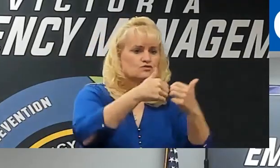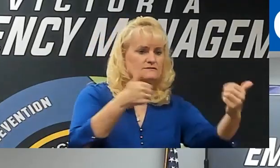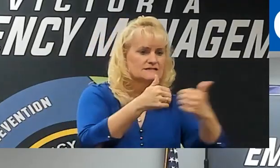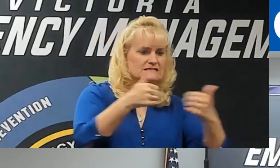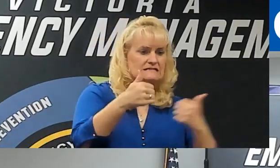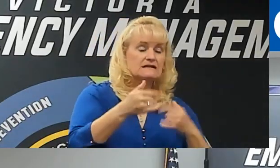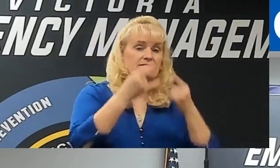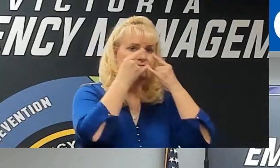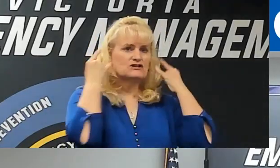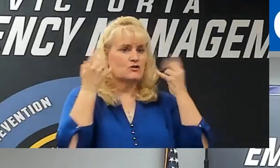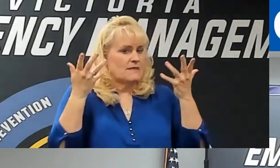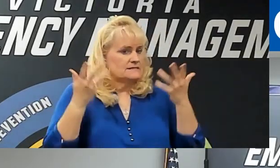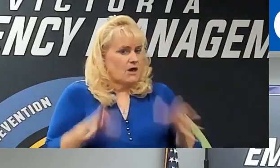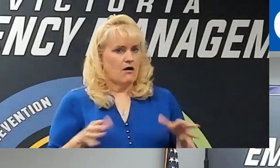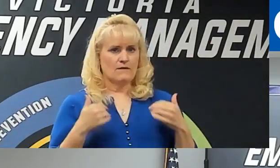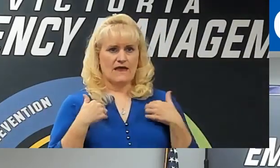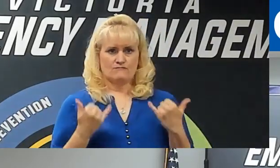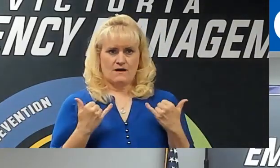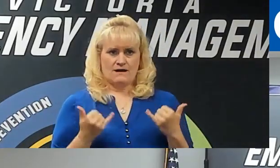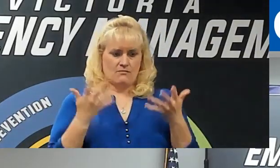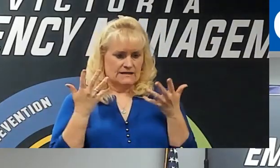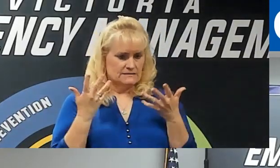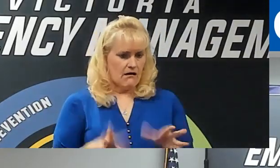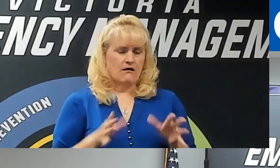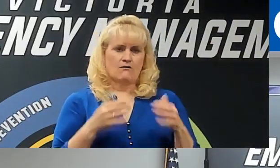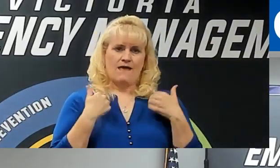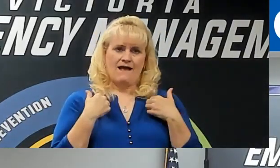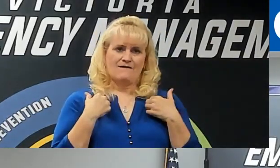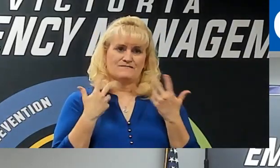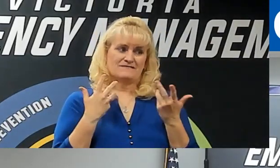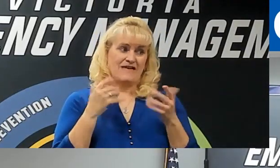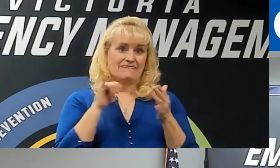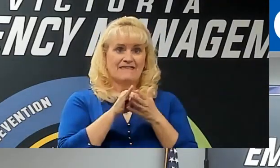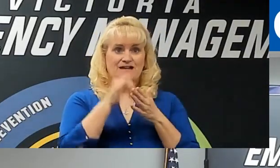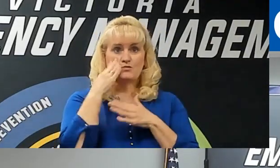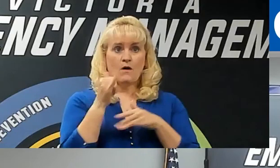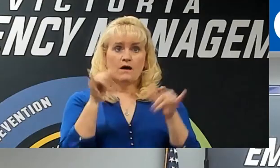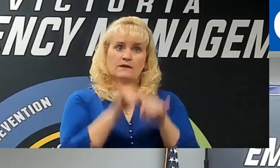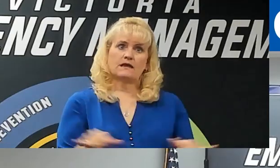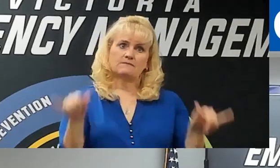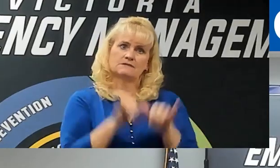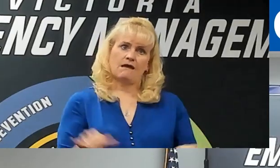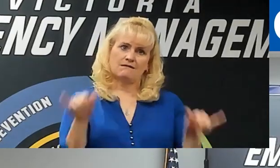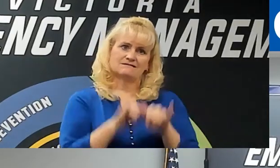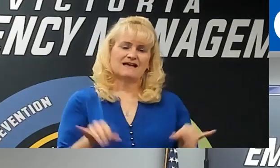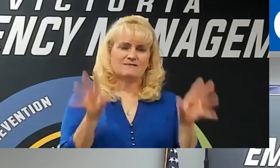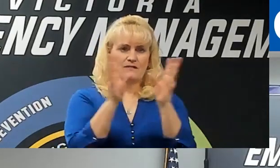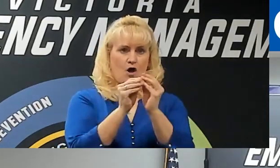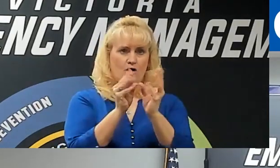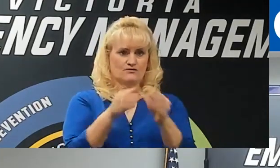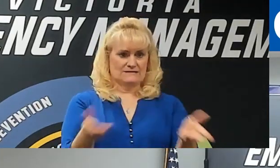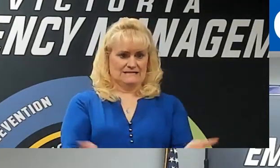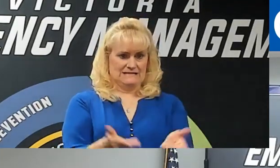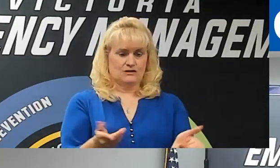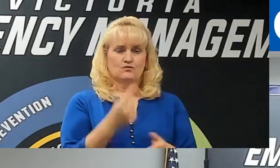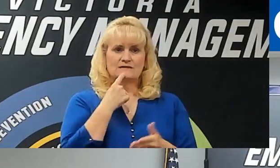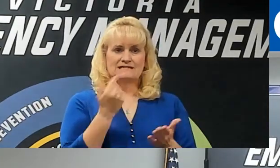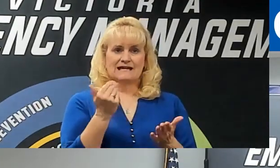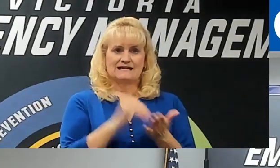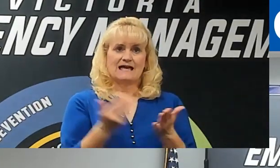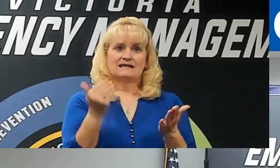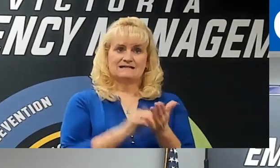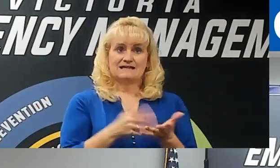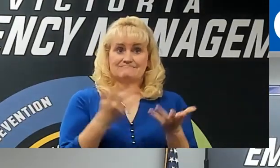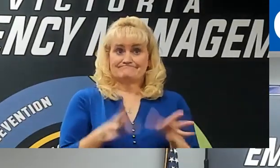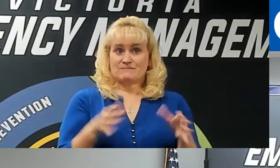have facial coverings, and that's about it. So that's why we keep saying the same thing over and over again, the press conferences, because that is all we have right now. And my